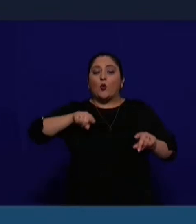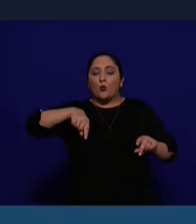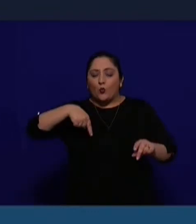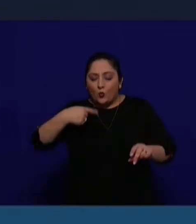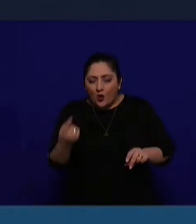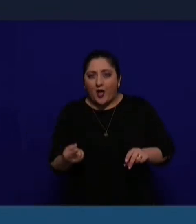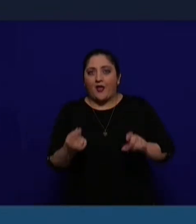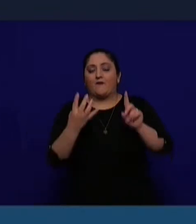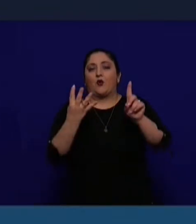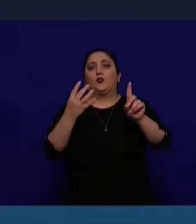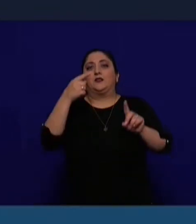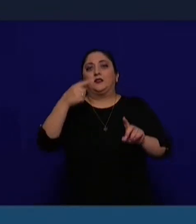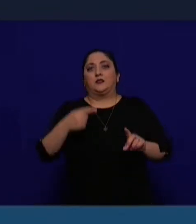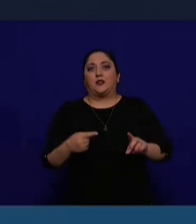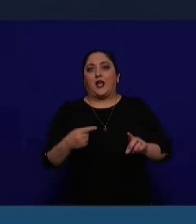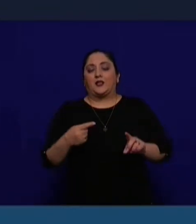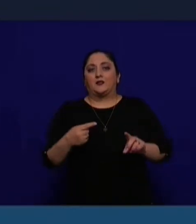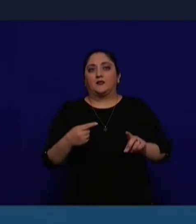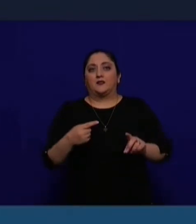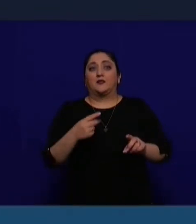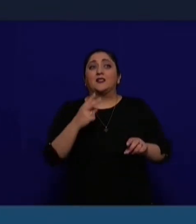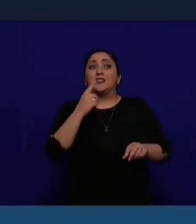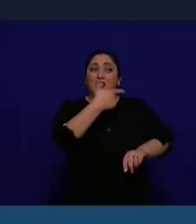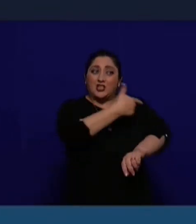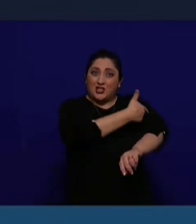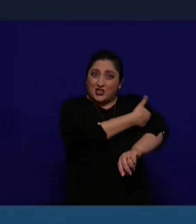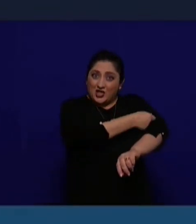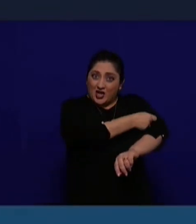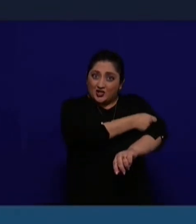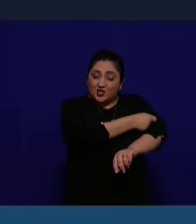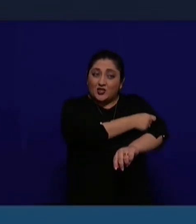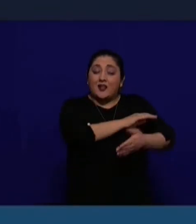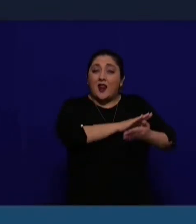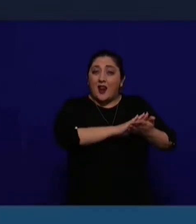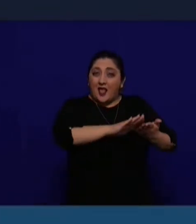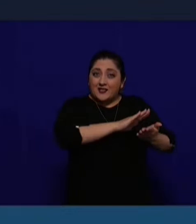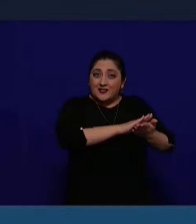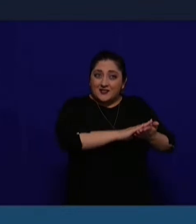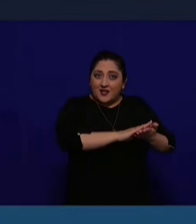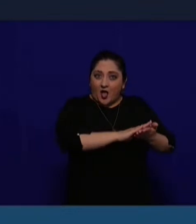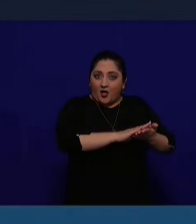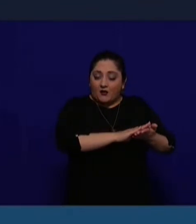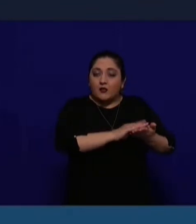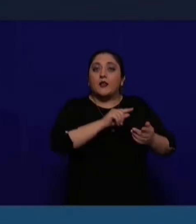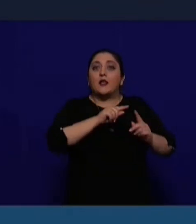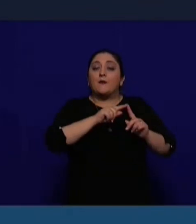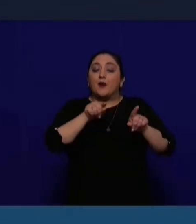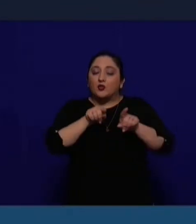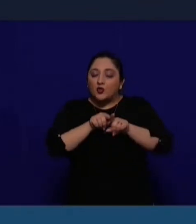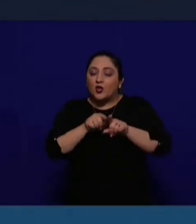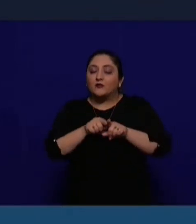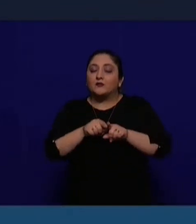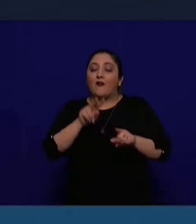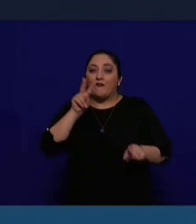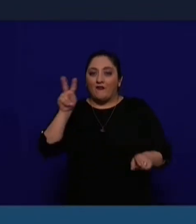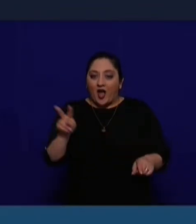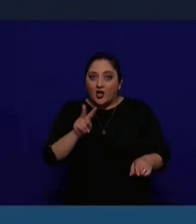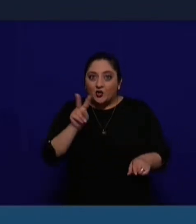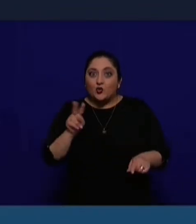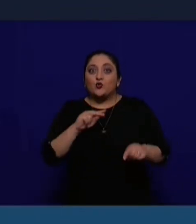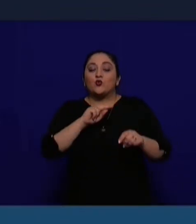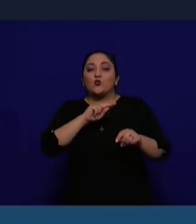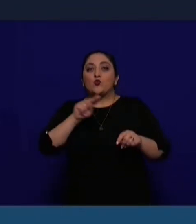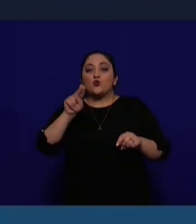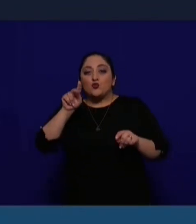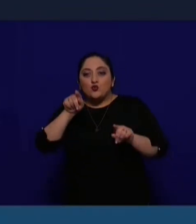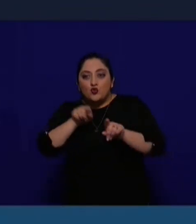14-il ġurnata wara li ħadu t-tieni doża. Ġifieri hawnhekk qed naraw li qed ikollna proporzjon żgħir ħafna minn dak l-ammonti kollha ta' persuni